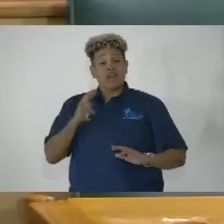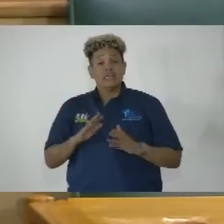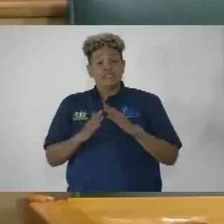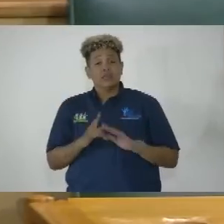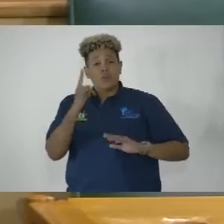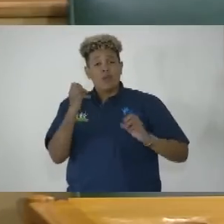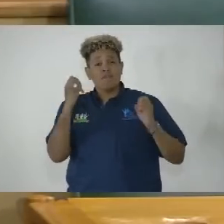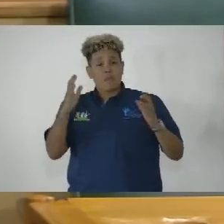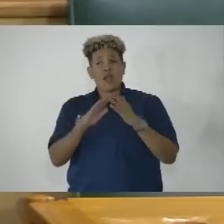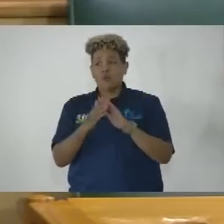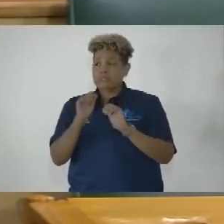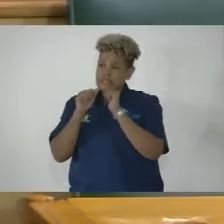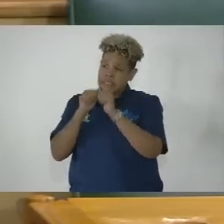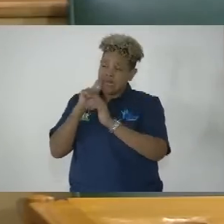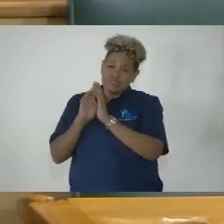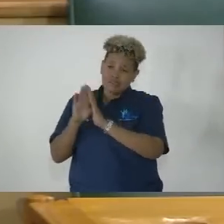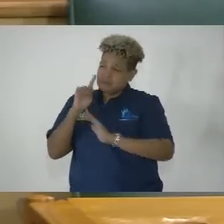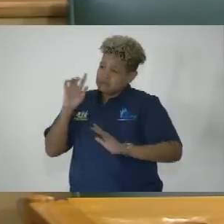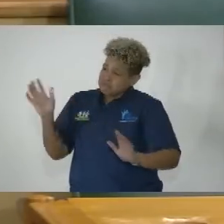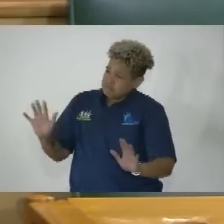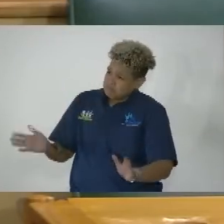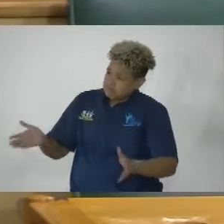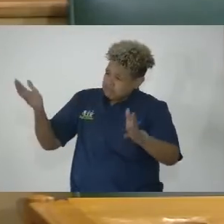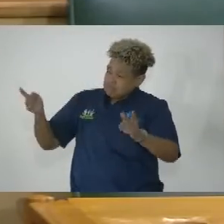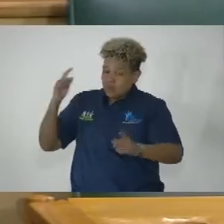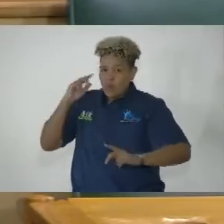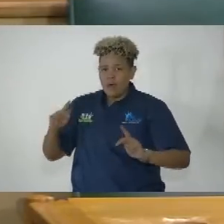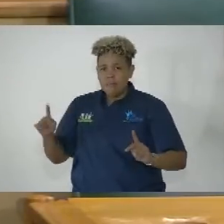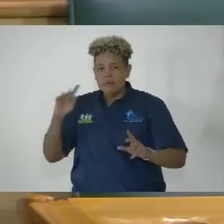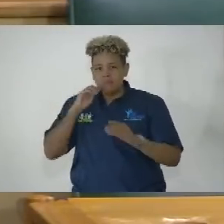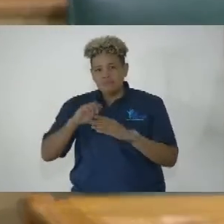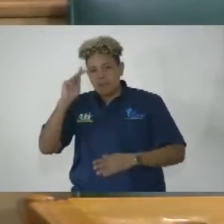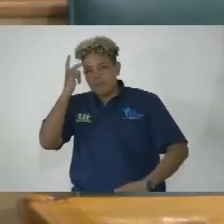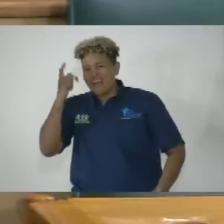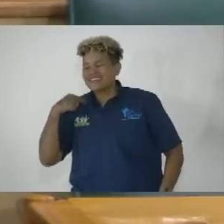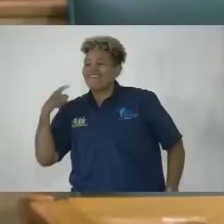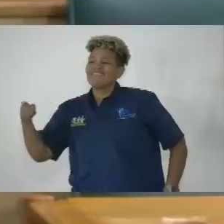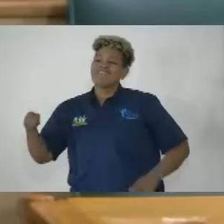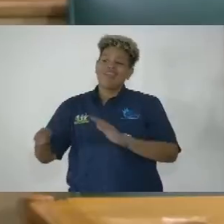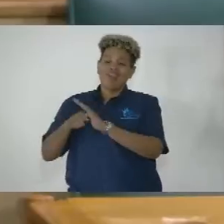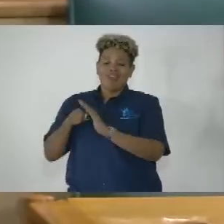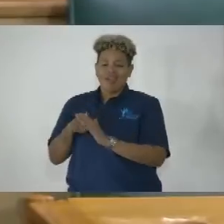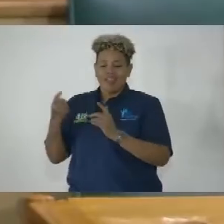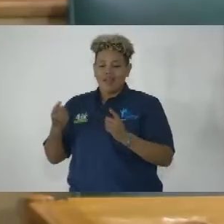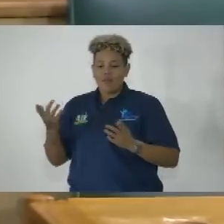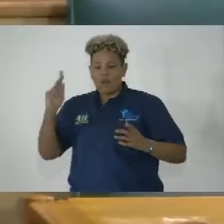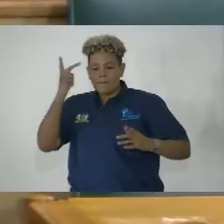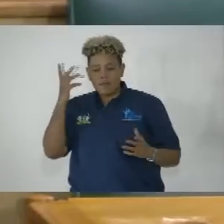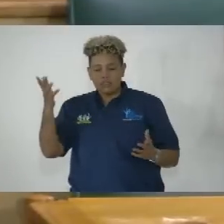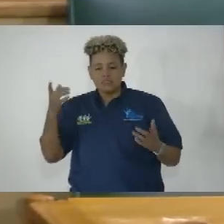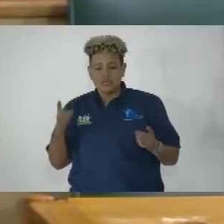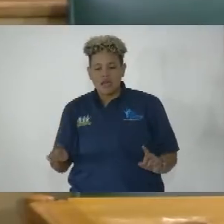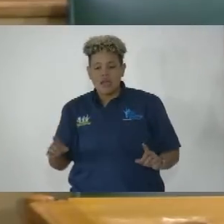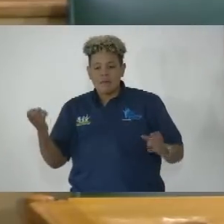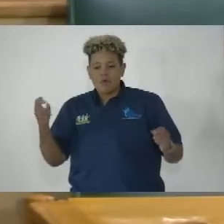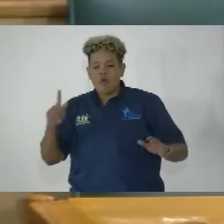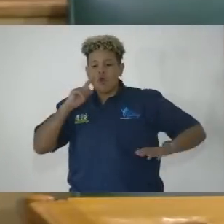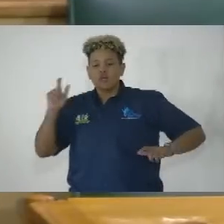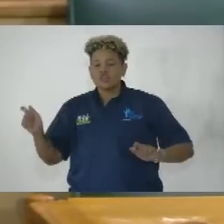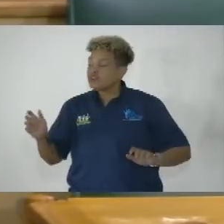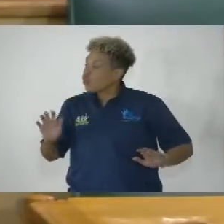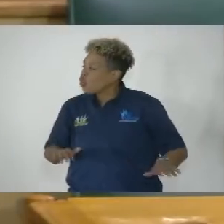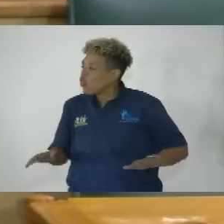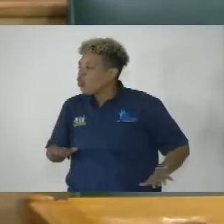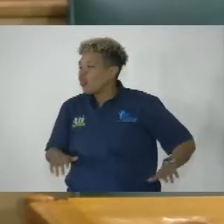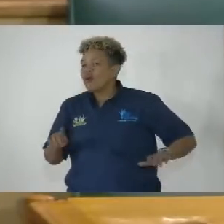being deprived of development due to people playing politics. Wonder what politics that is. Or dragging their